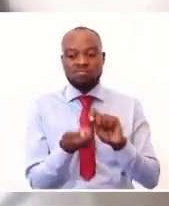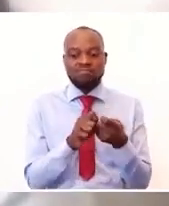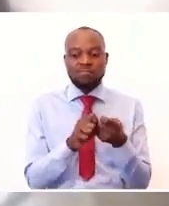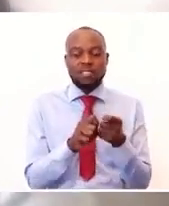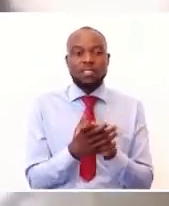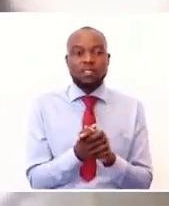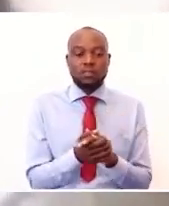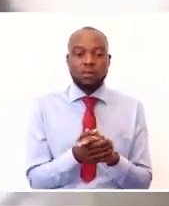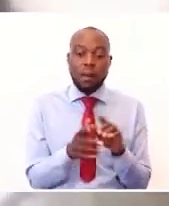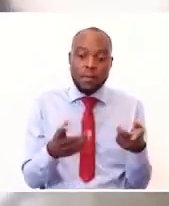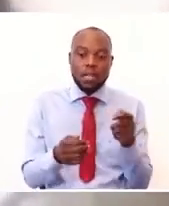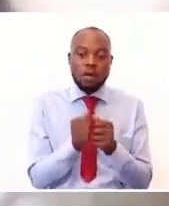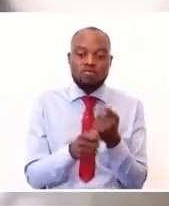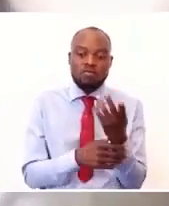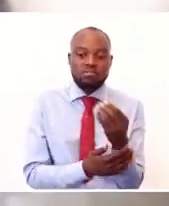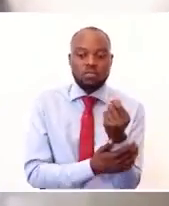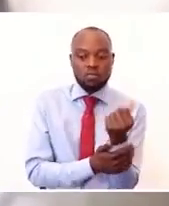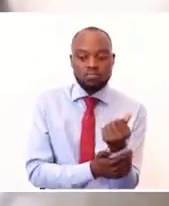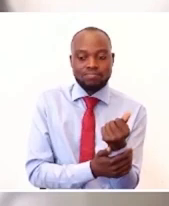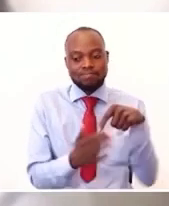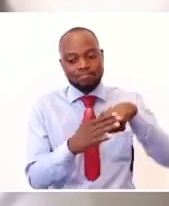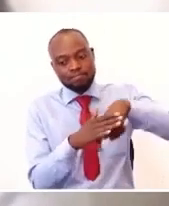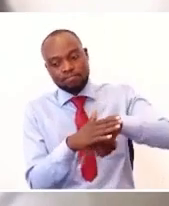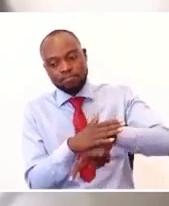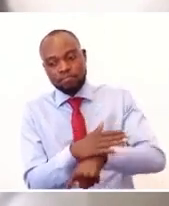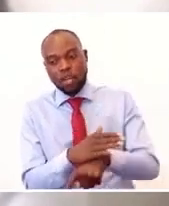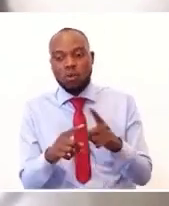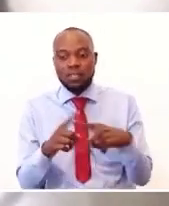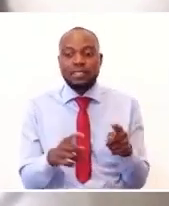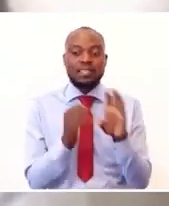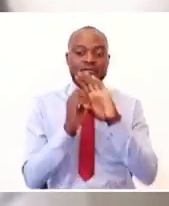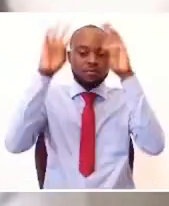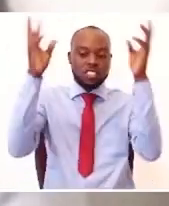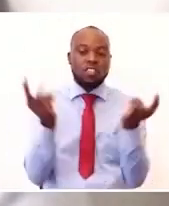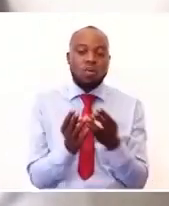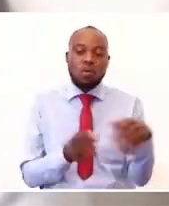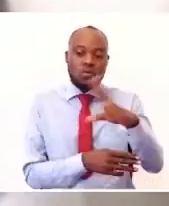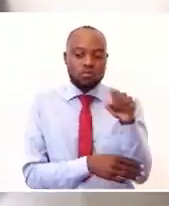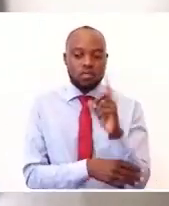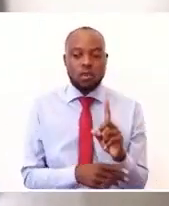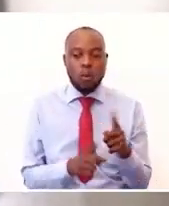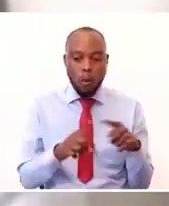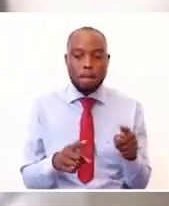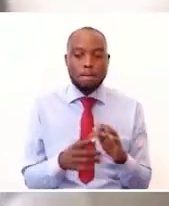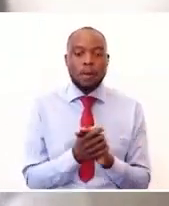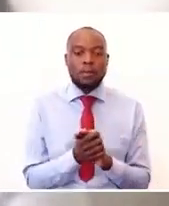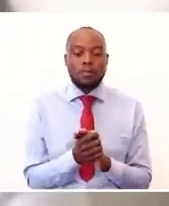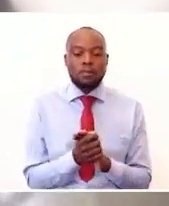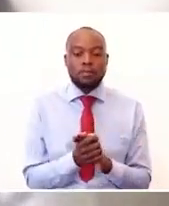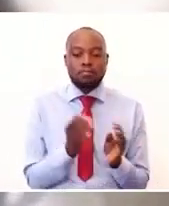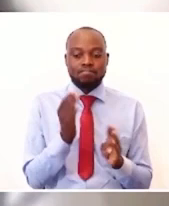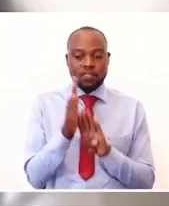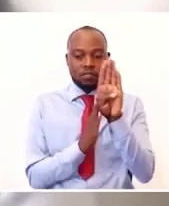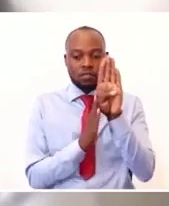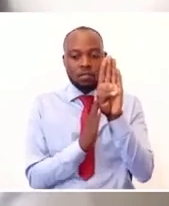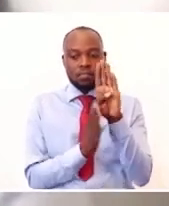the crisis economically is deepening, not only across the world, but is actually rippling across the world and into the developing